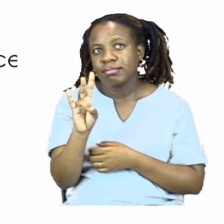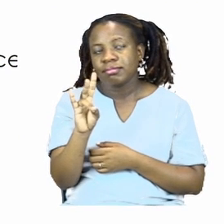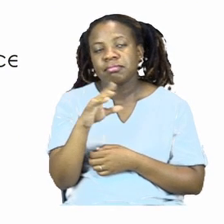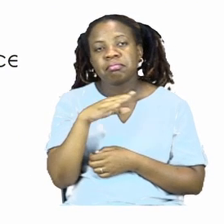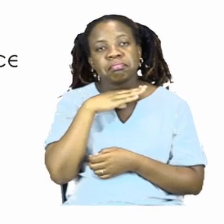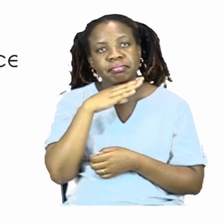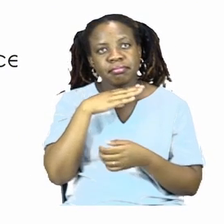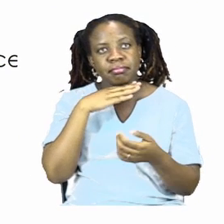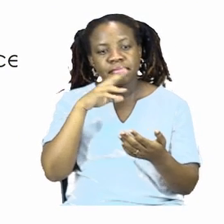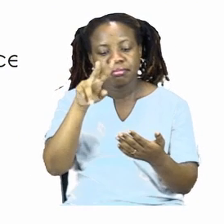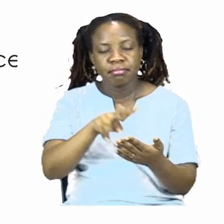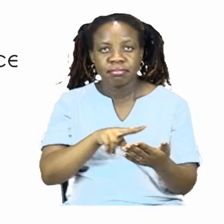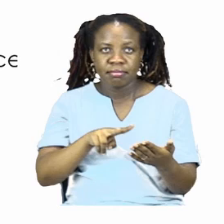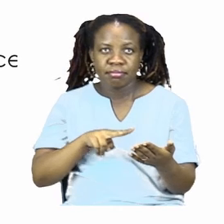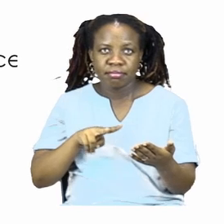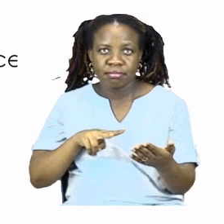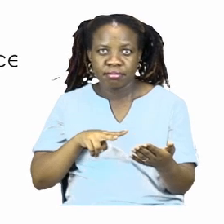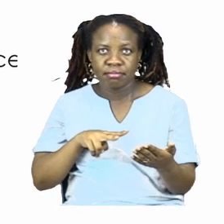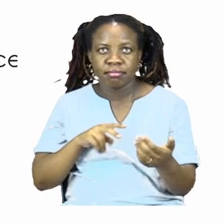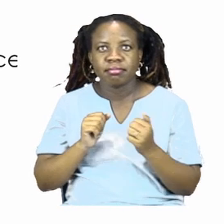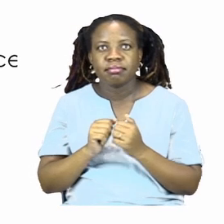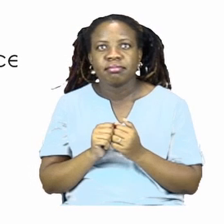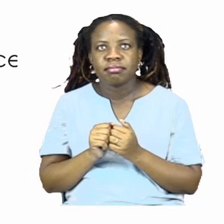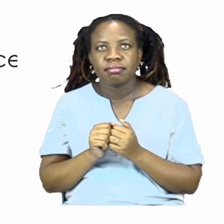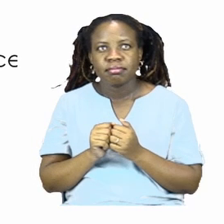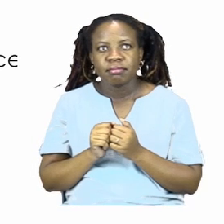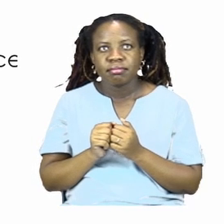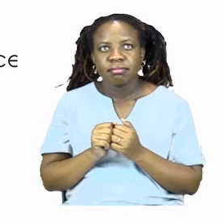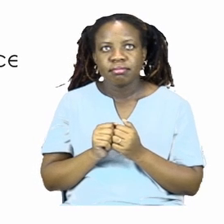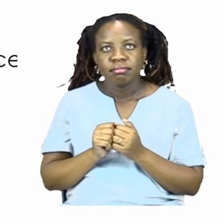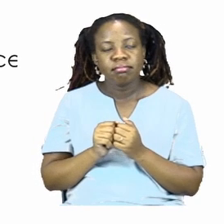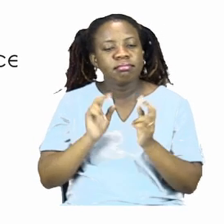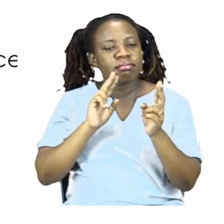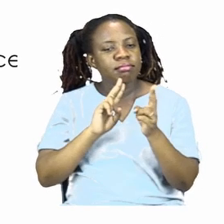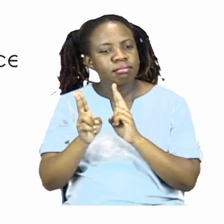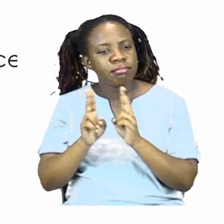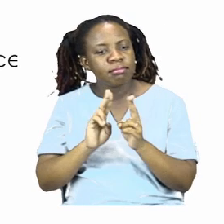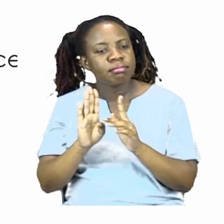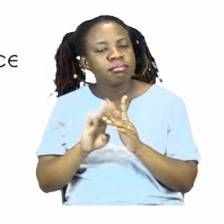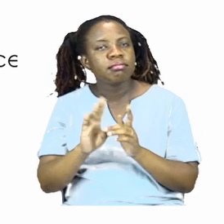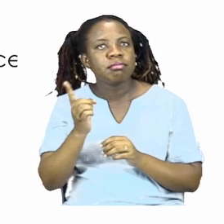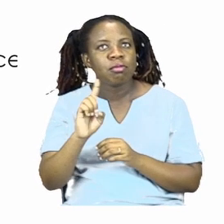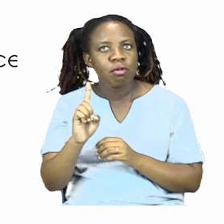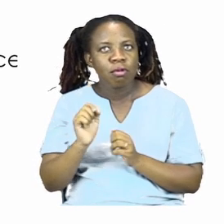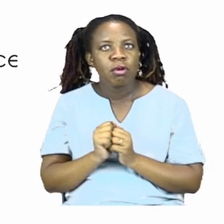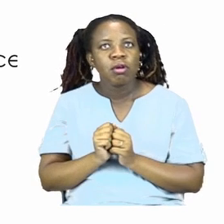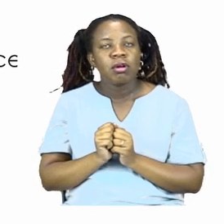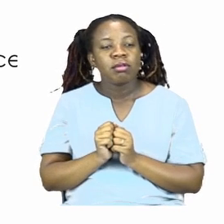reading comprehension. Now it says there, we are talking about energy sources